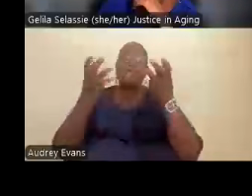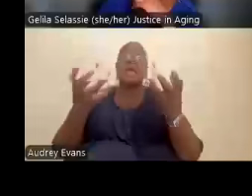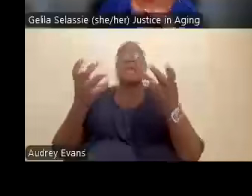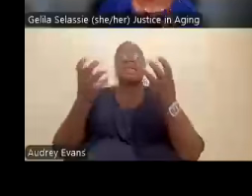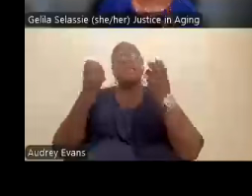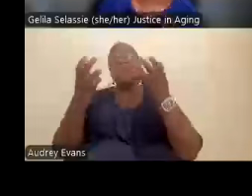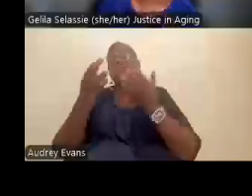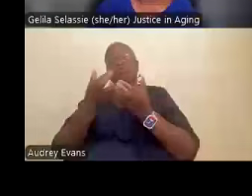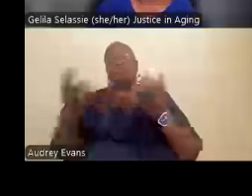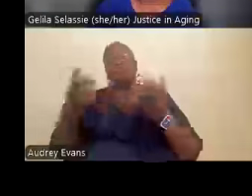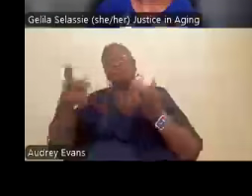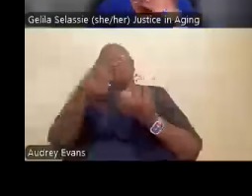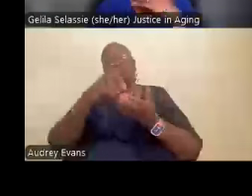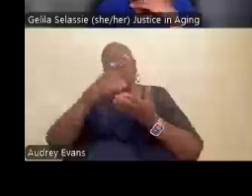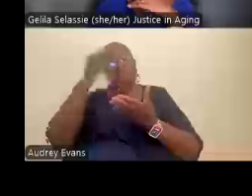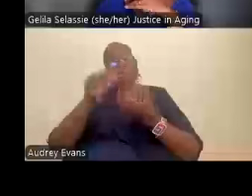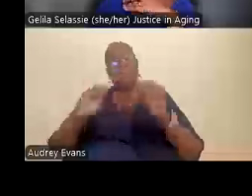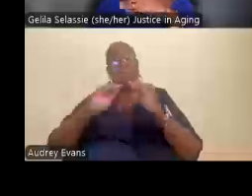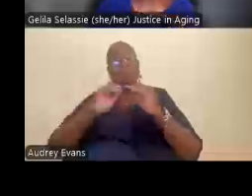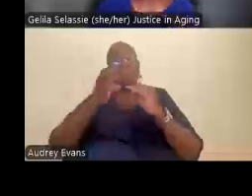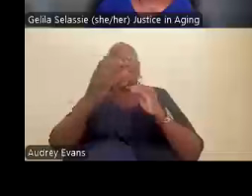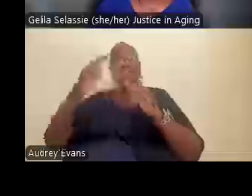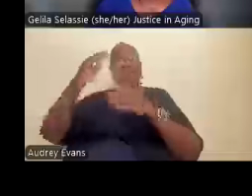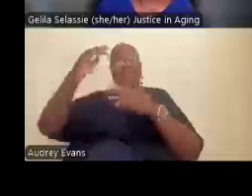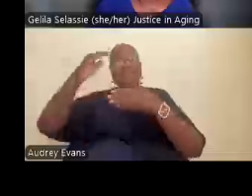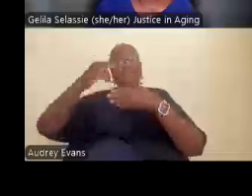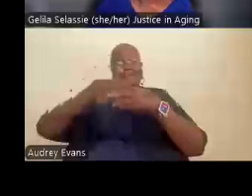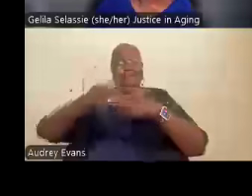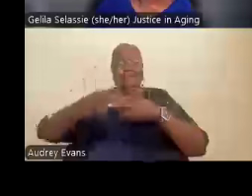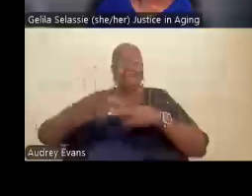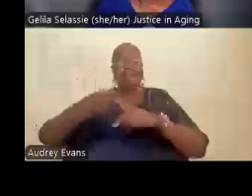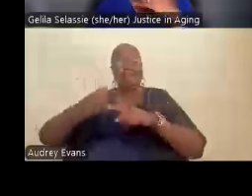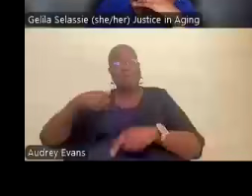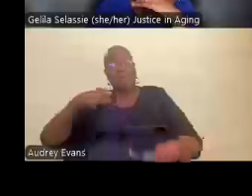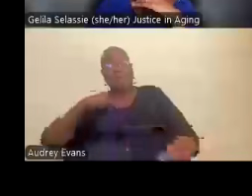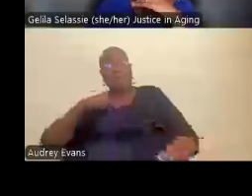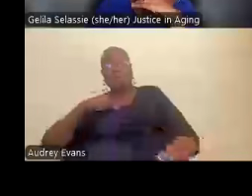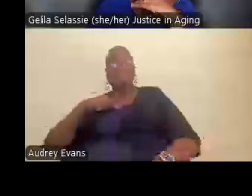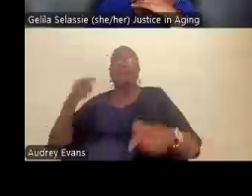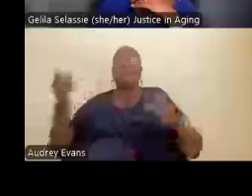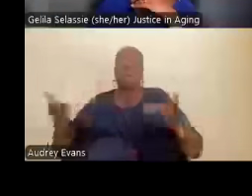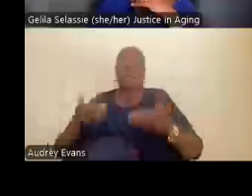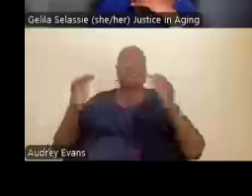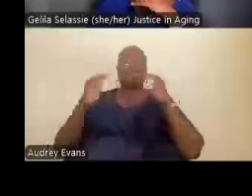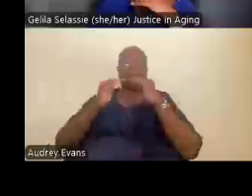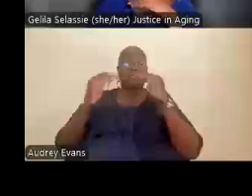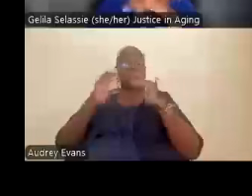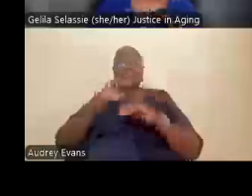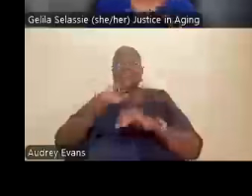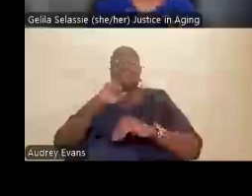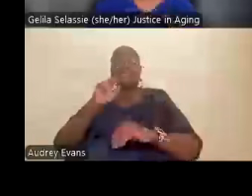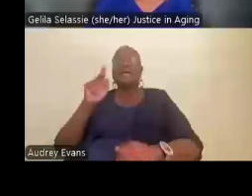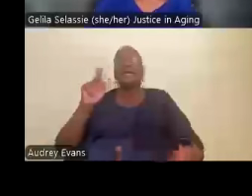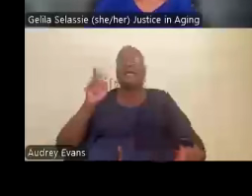you to learn more. Several are listed on this slide from us at Justice and Aging, others like Kaiser